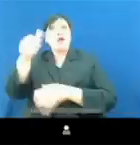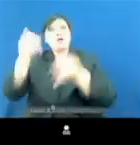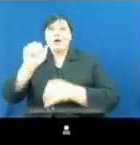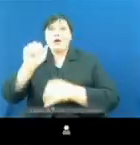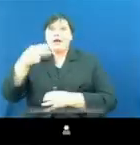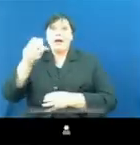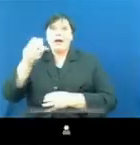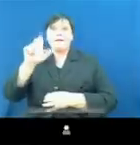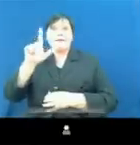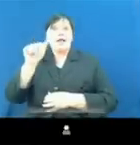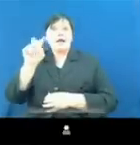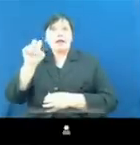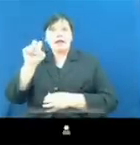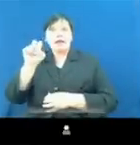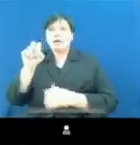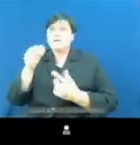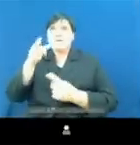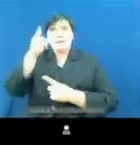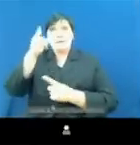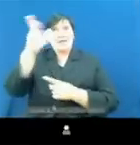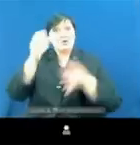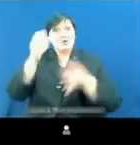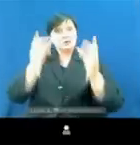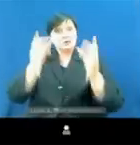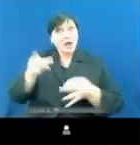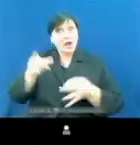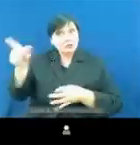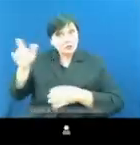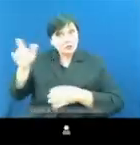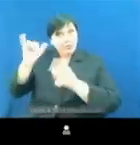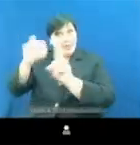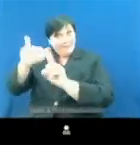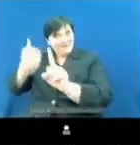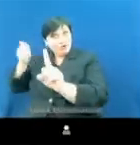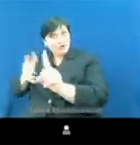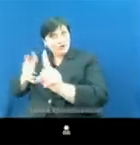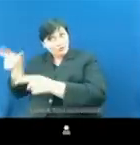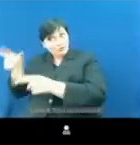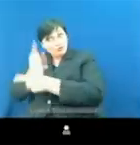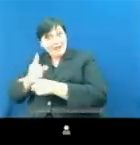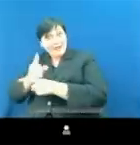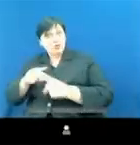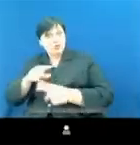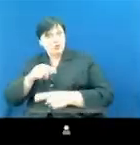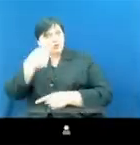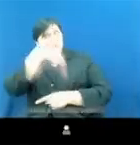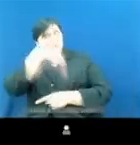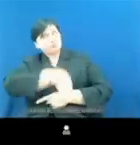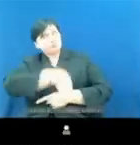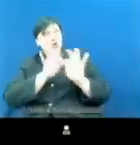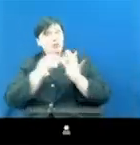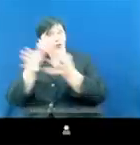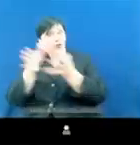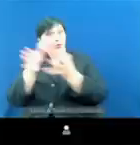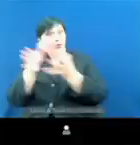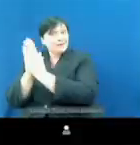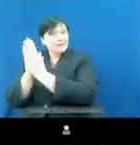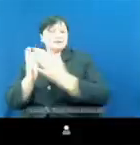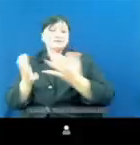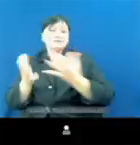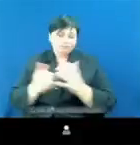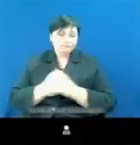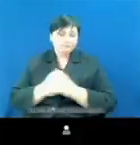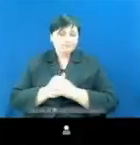he denied my request. So the record's a critical part of the court interpreter protocol.